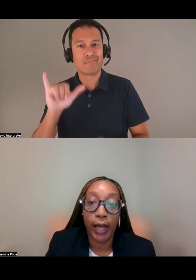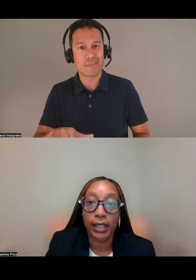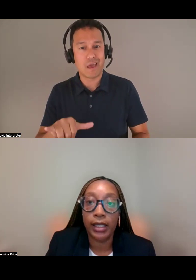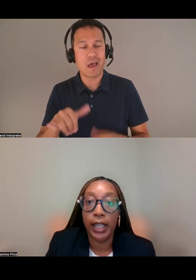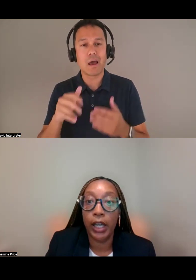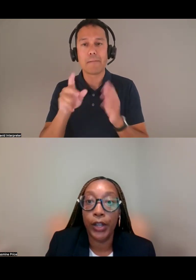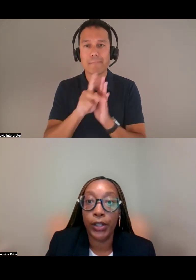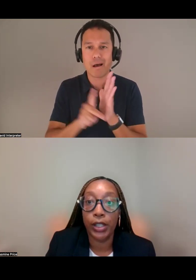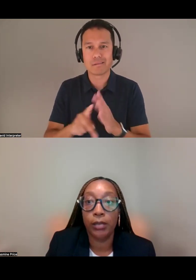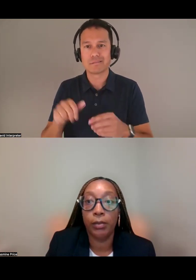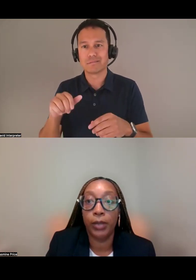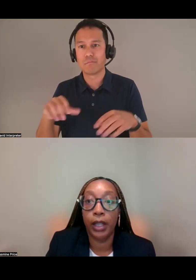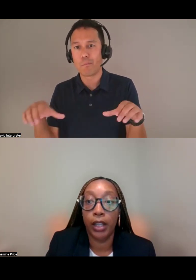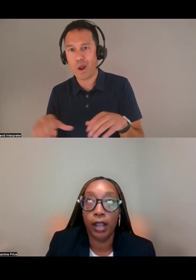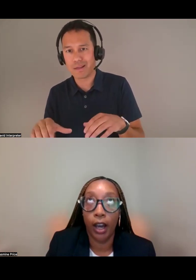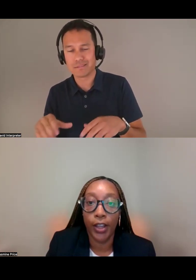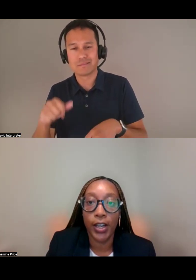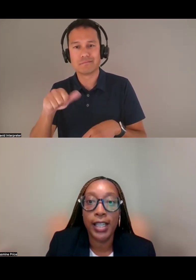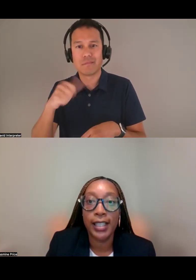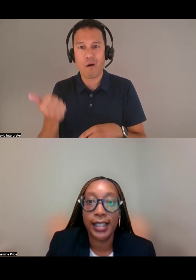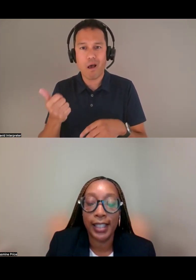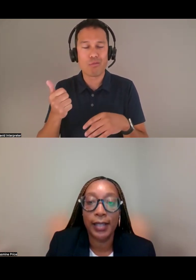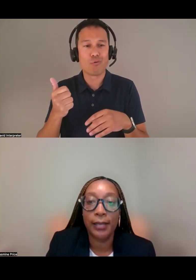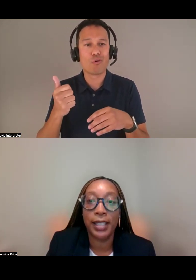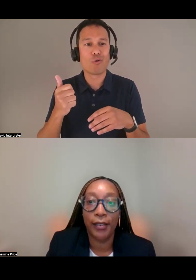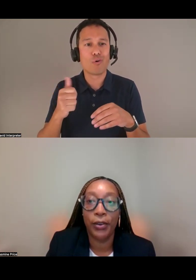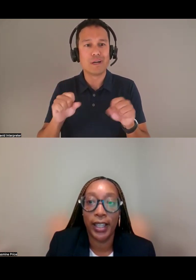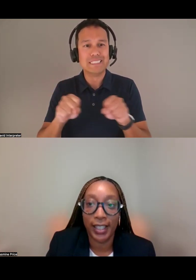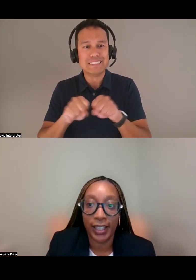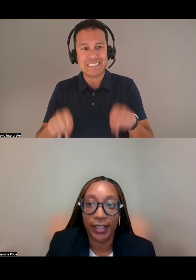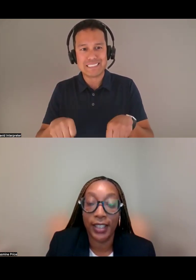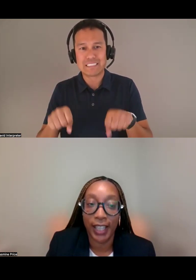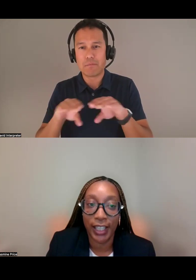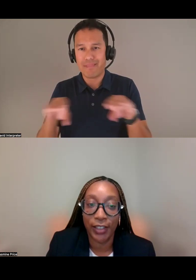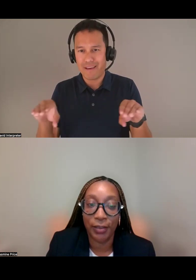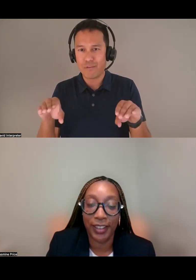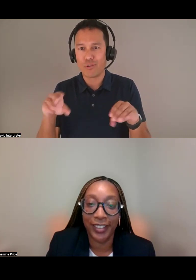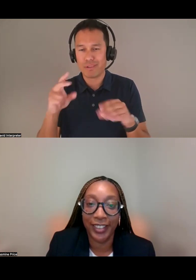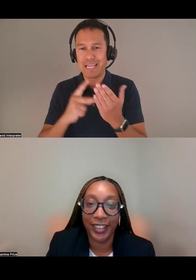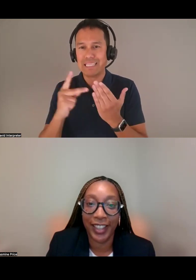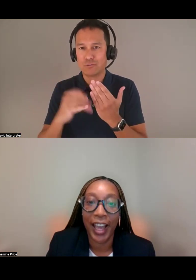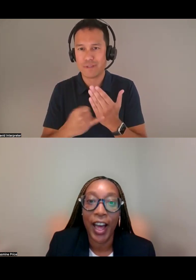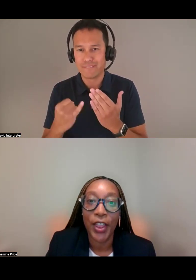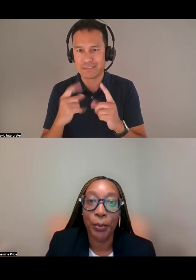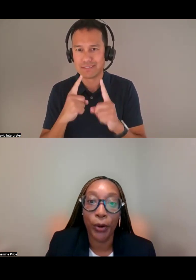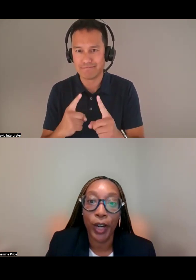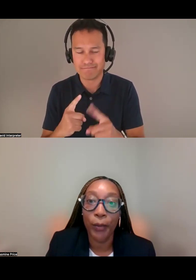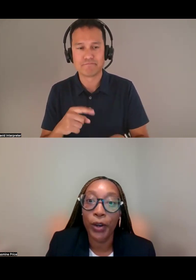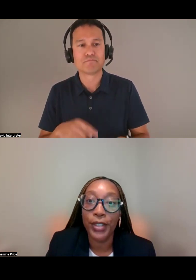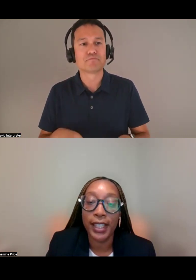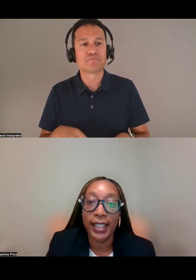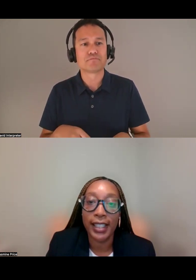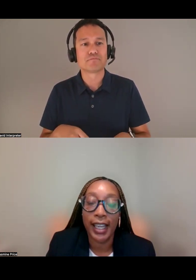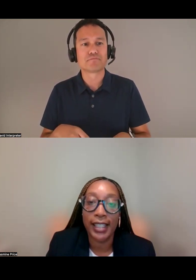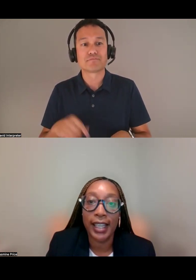policies, practices, and other systems level initiatives. The program